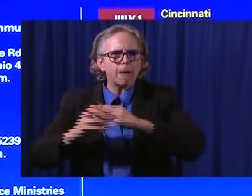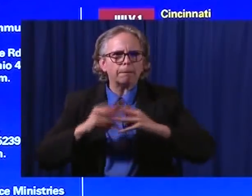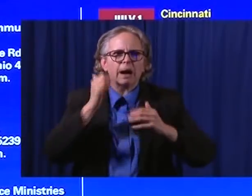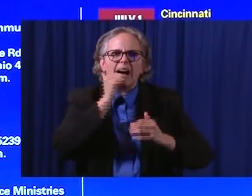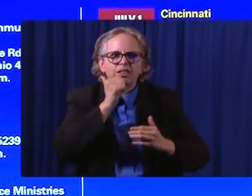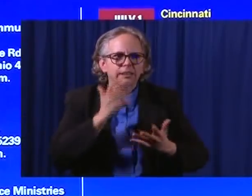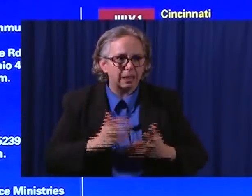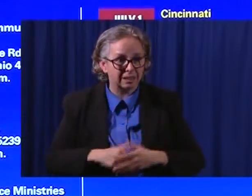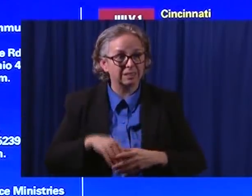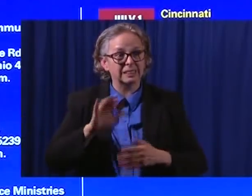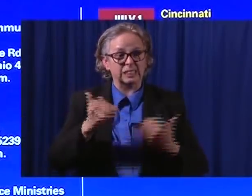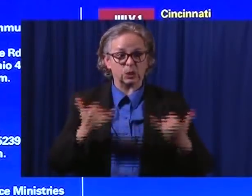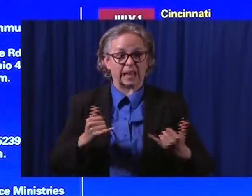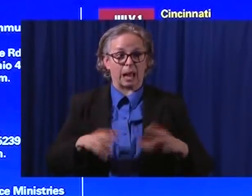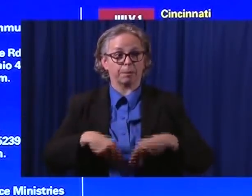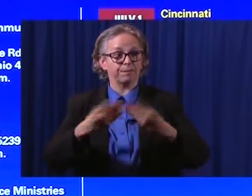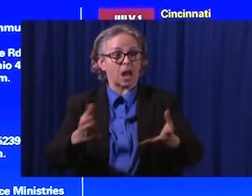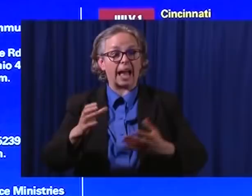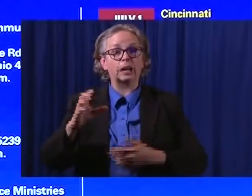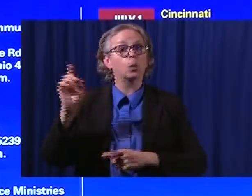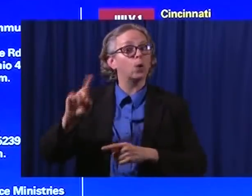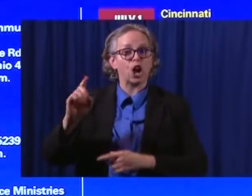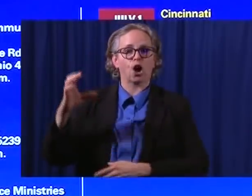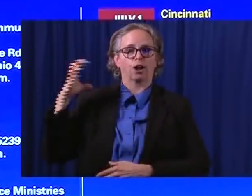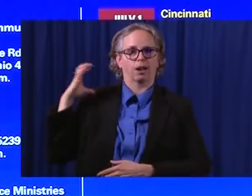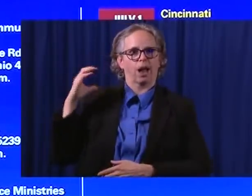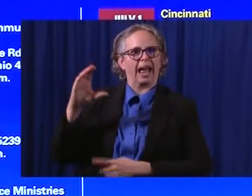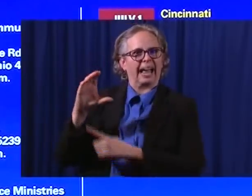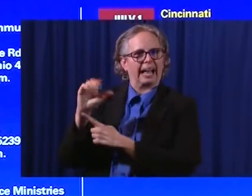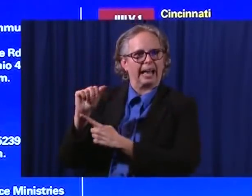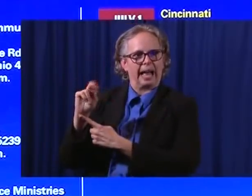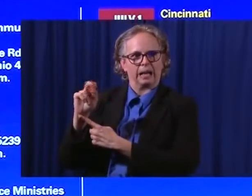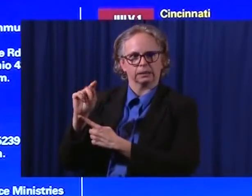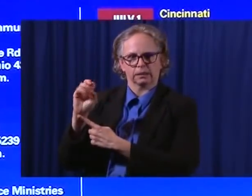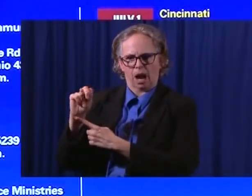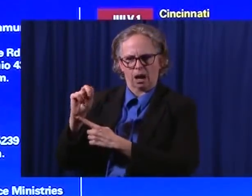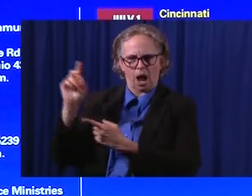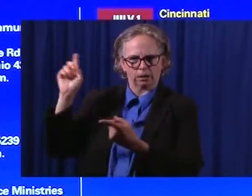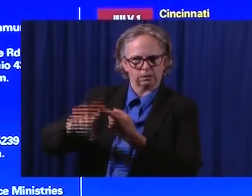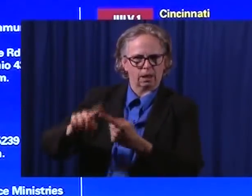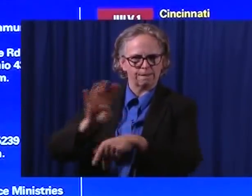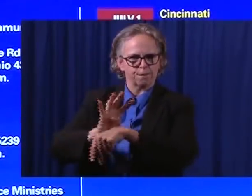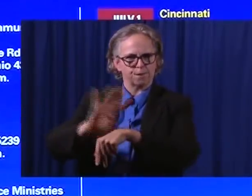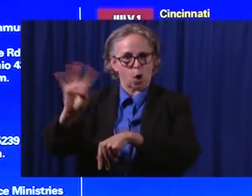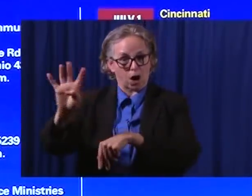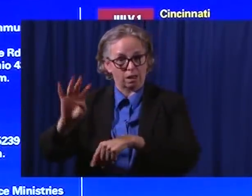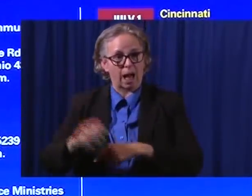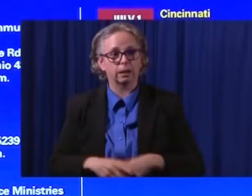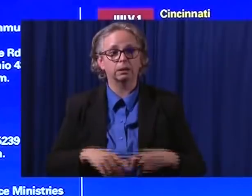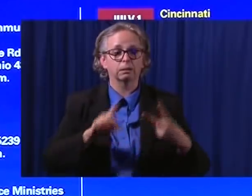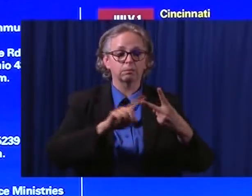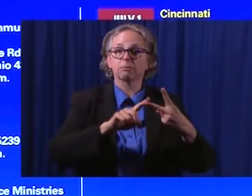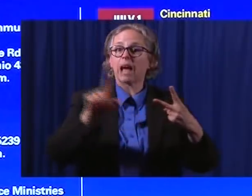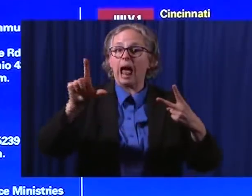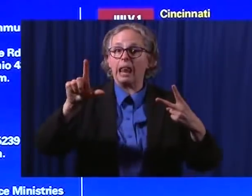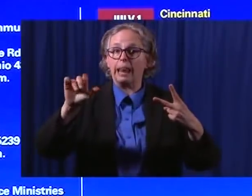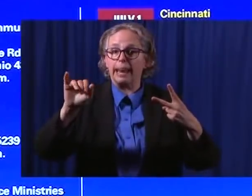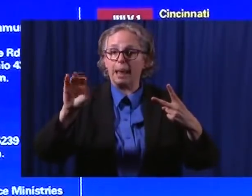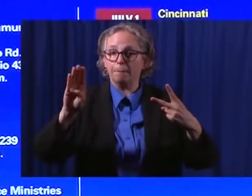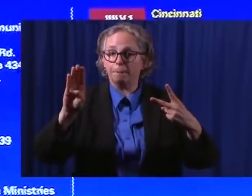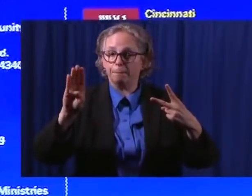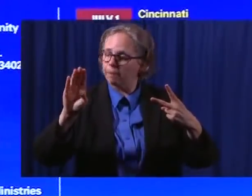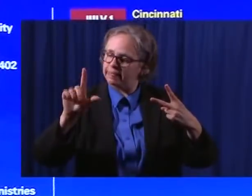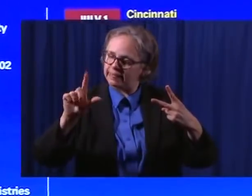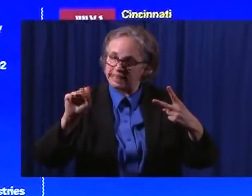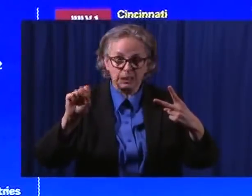Canton, until 4 p.m. in Lisbon, and until 7 p.m. on Waycross Road in Cincinnati today. On